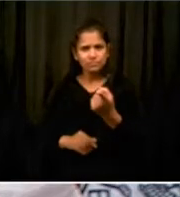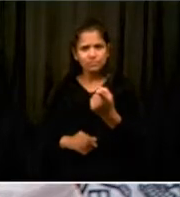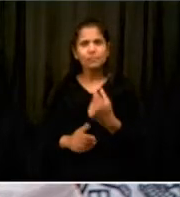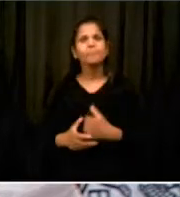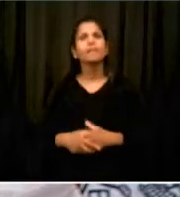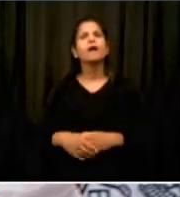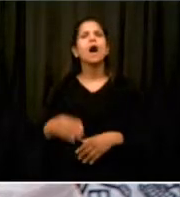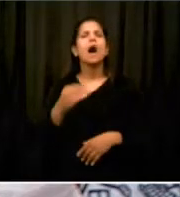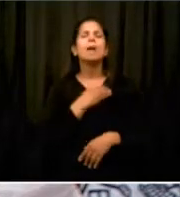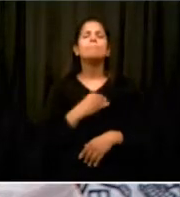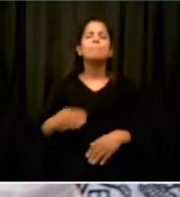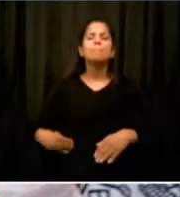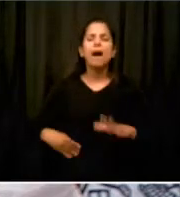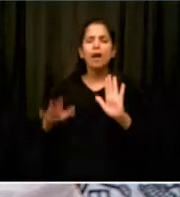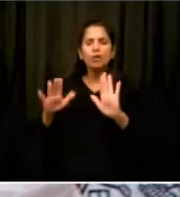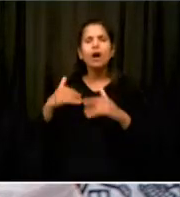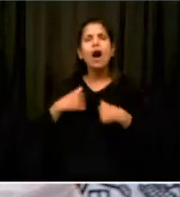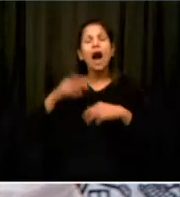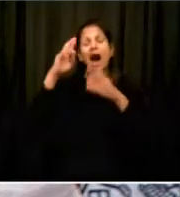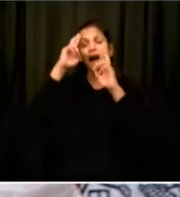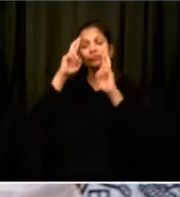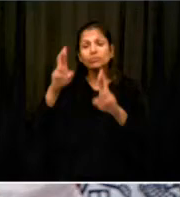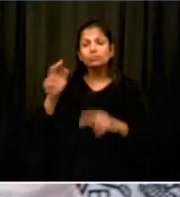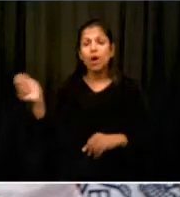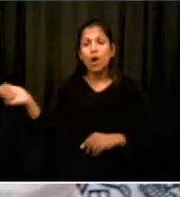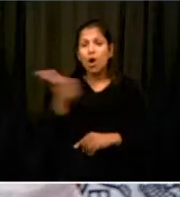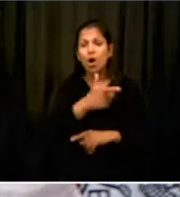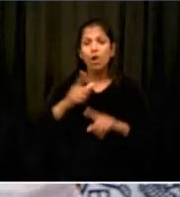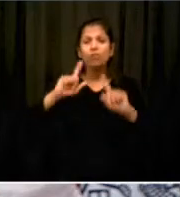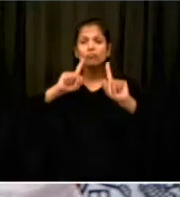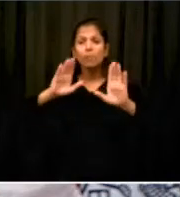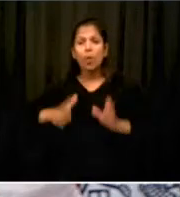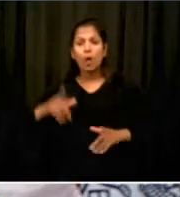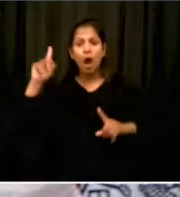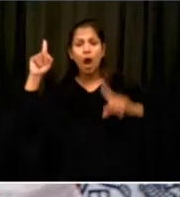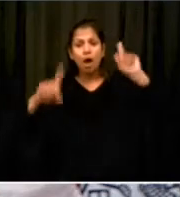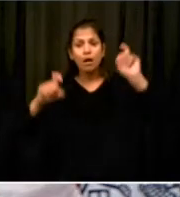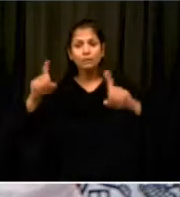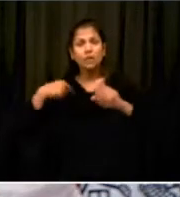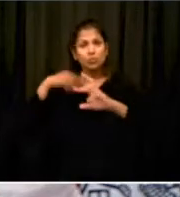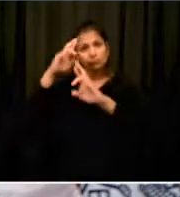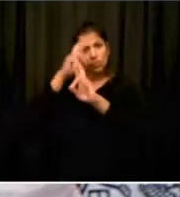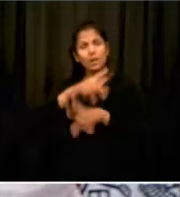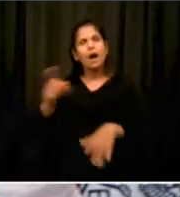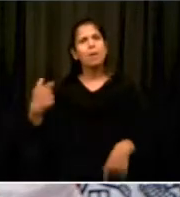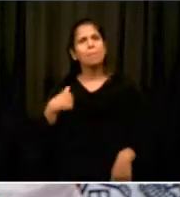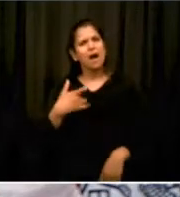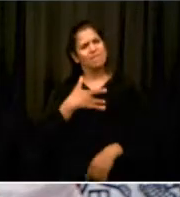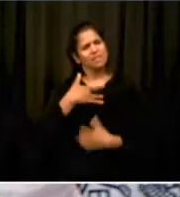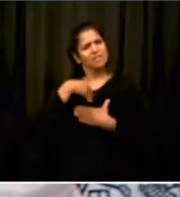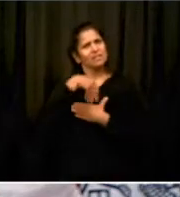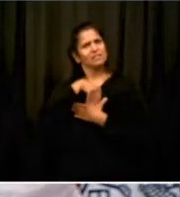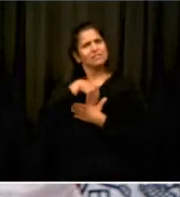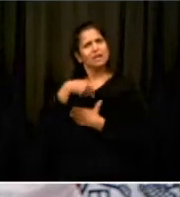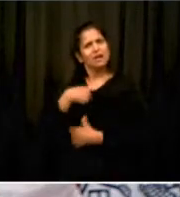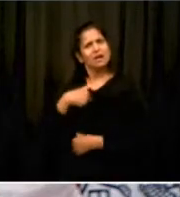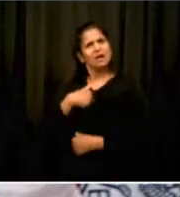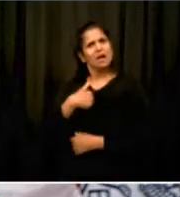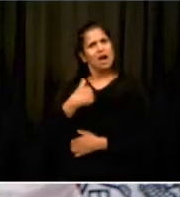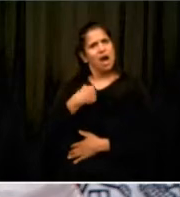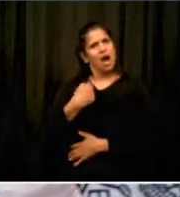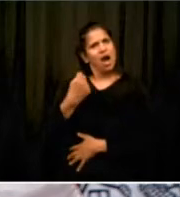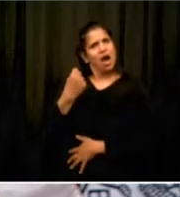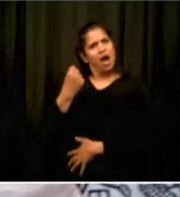others, thank you for raising issues that we needed to know about or problems we needed to address. But I've been in public life 20 years nonstop in this